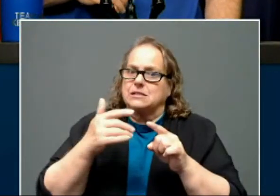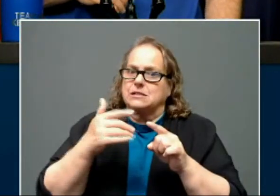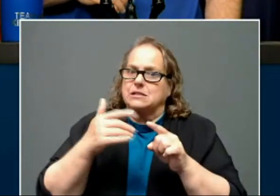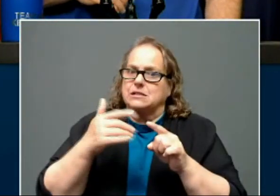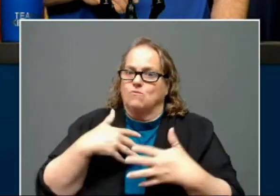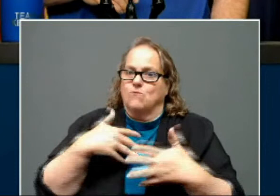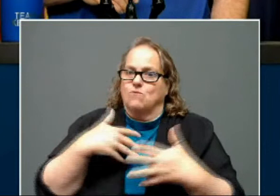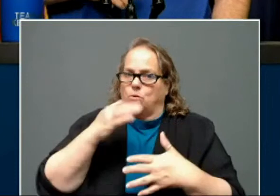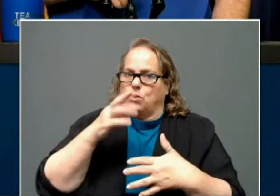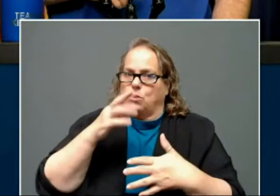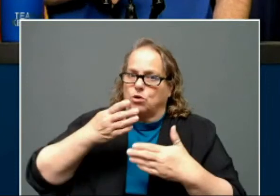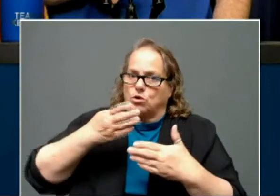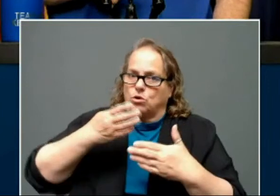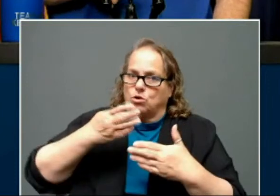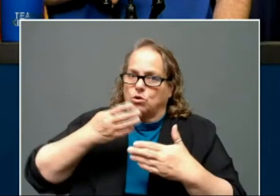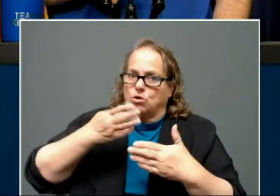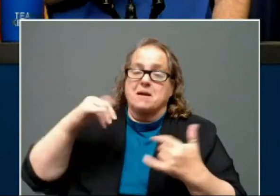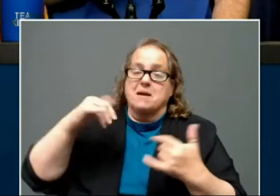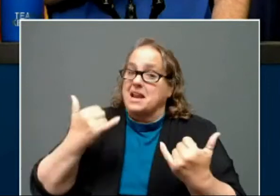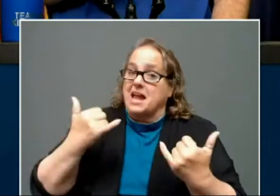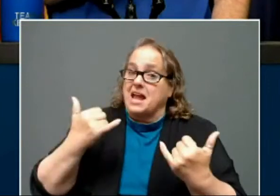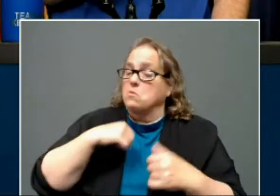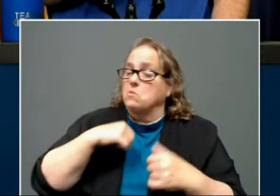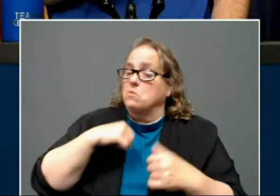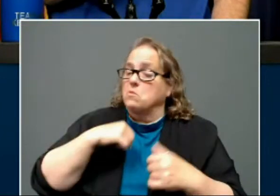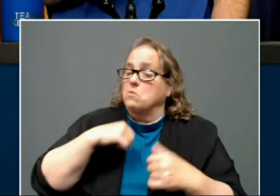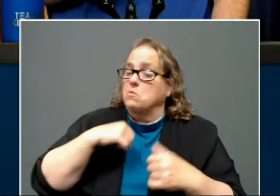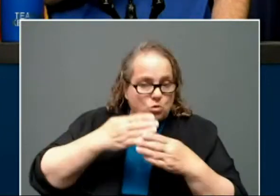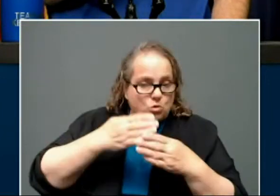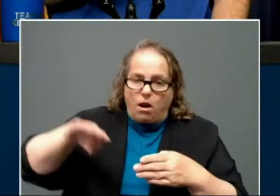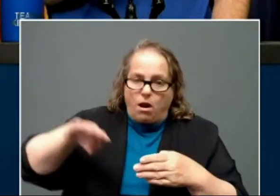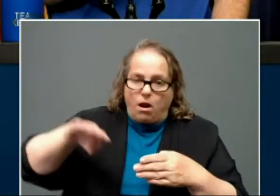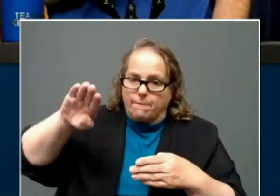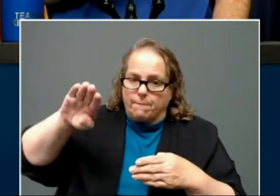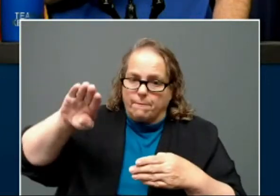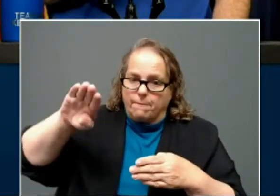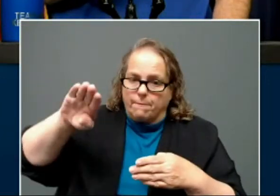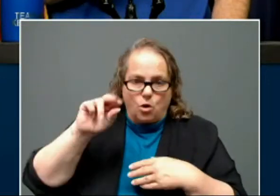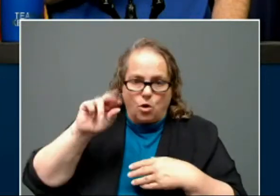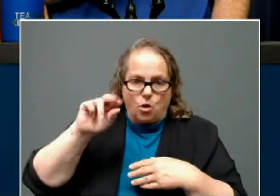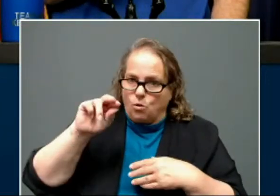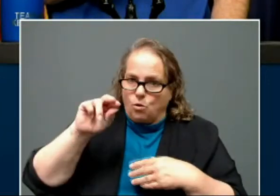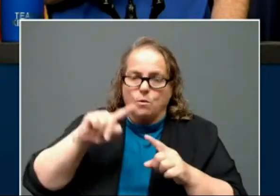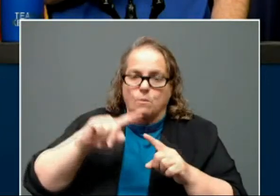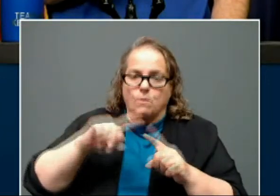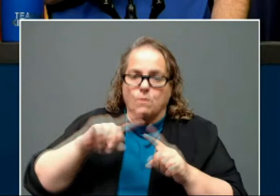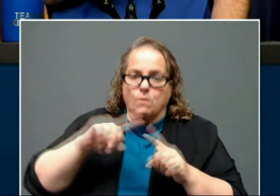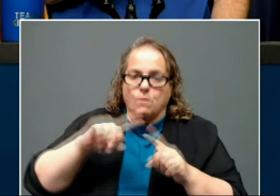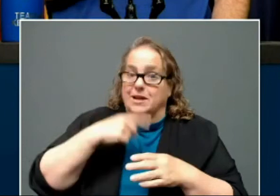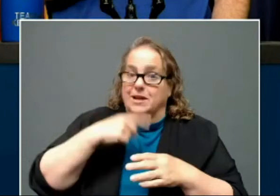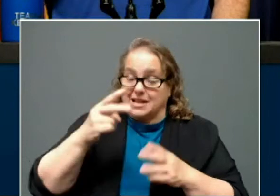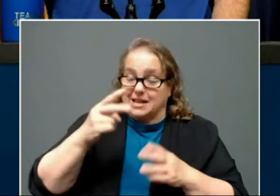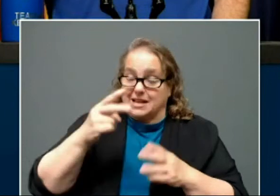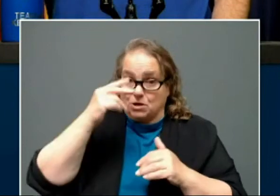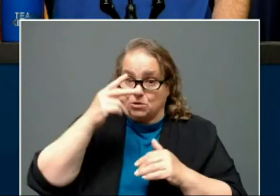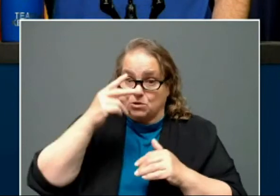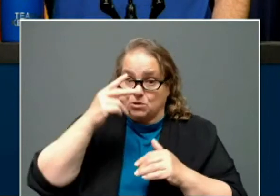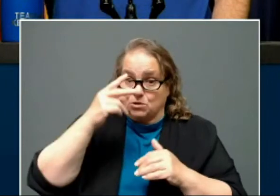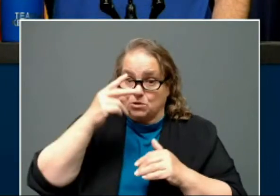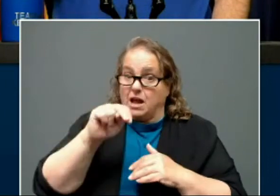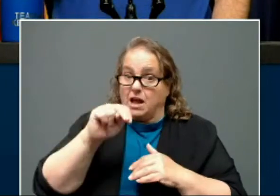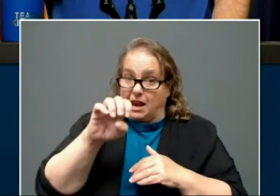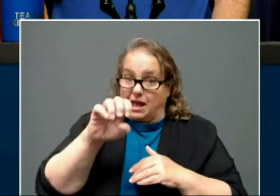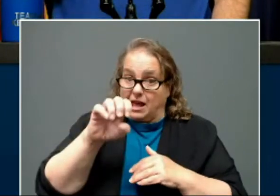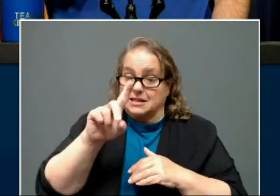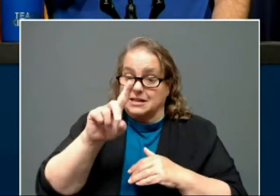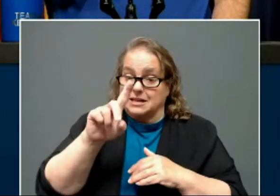pretty clear now that that is not the case, and that what we have seen and what we expect to see, unless the data begins to change, is going up a